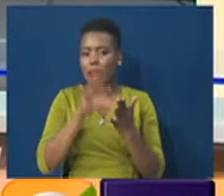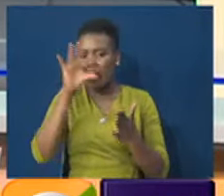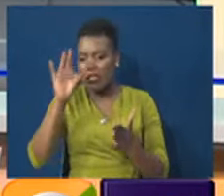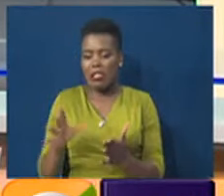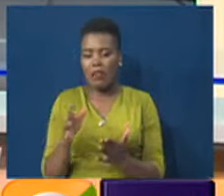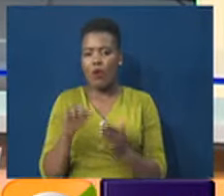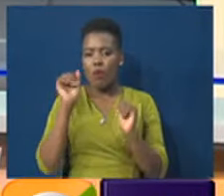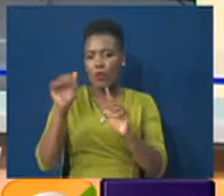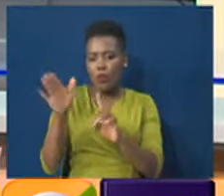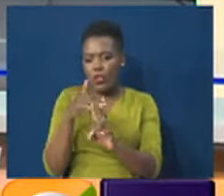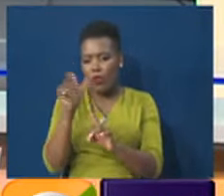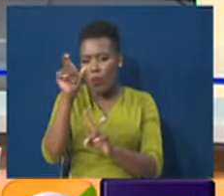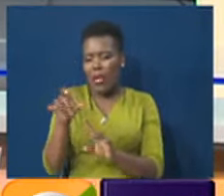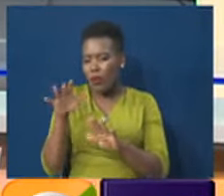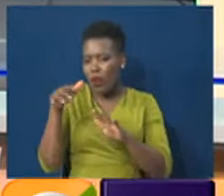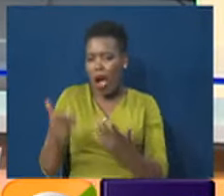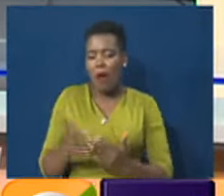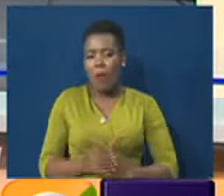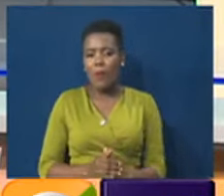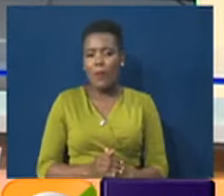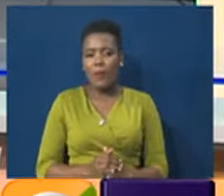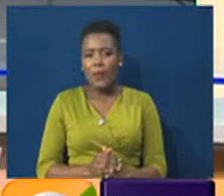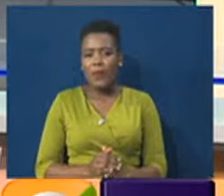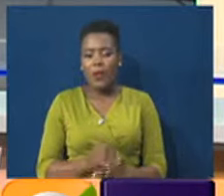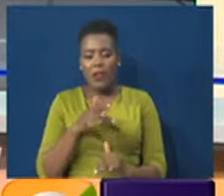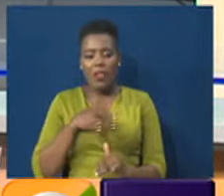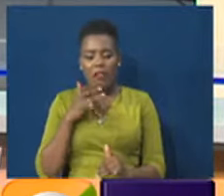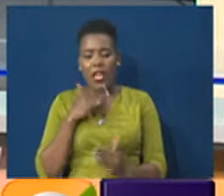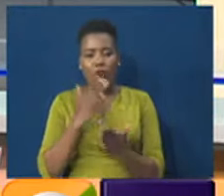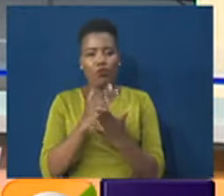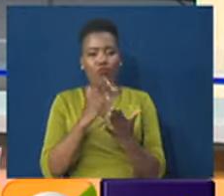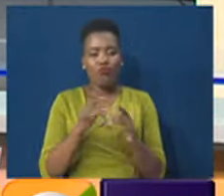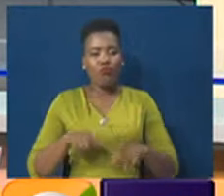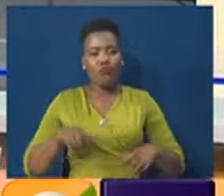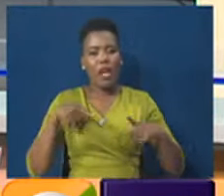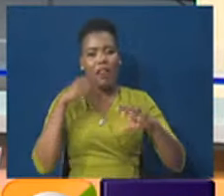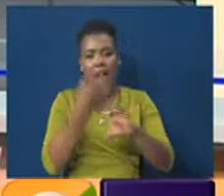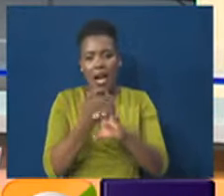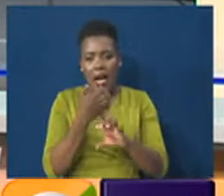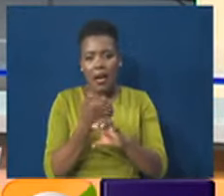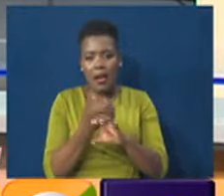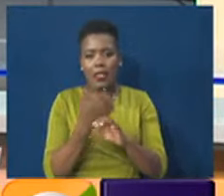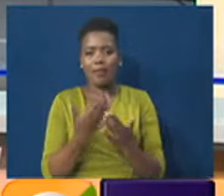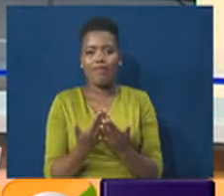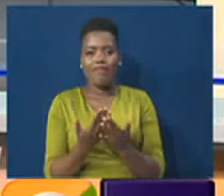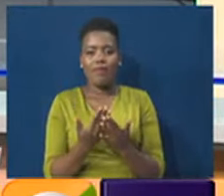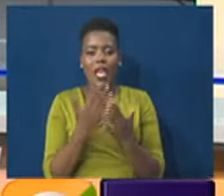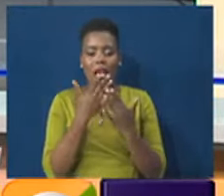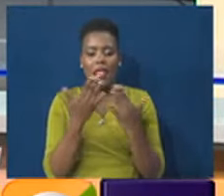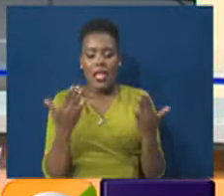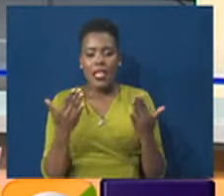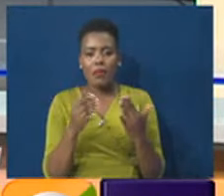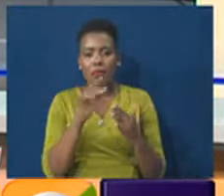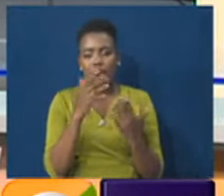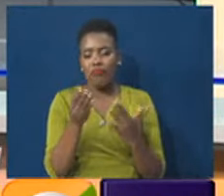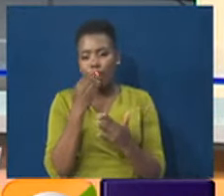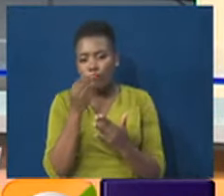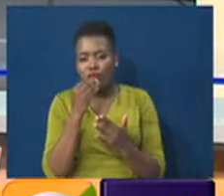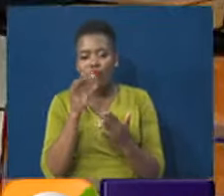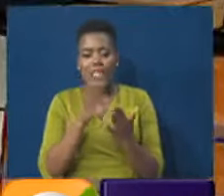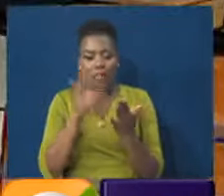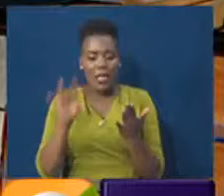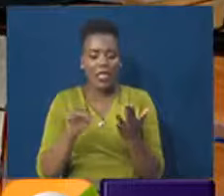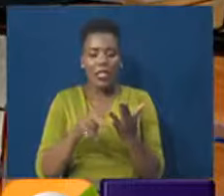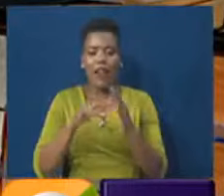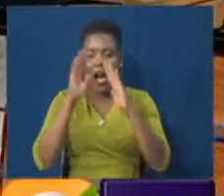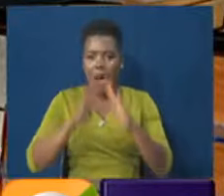a rather small in terms of his disposable income, and the skying cost of basic commodities in the country, who might see